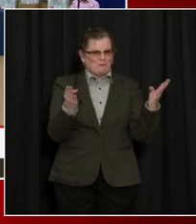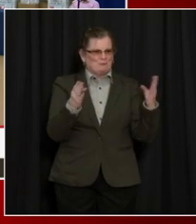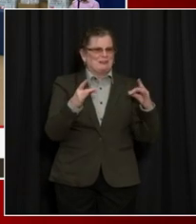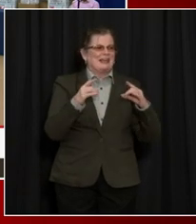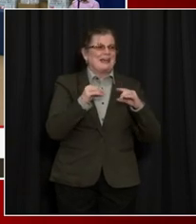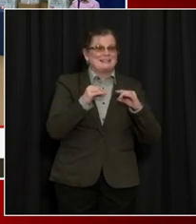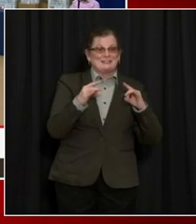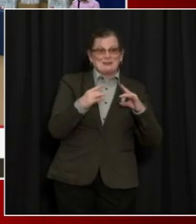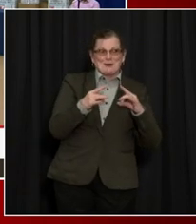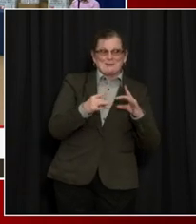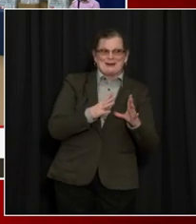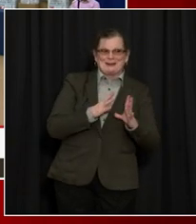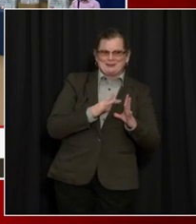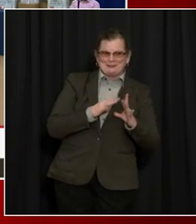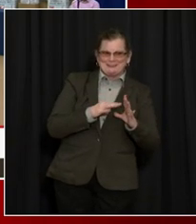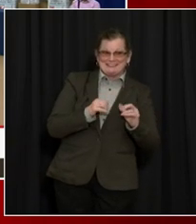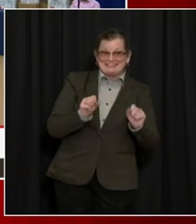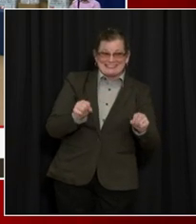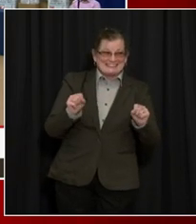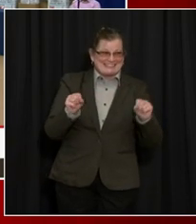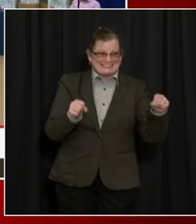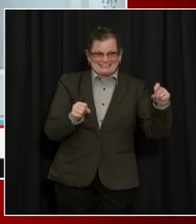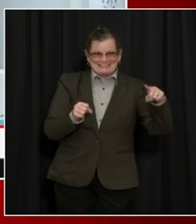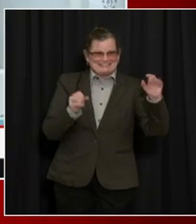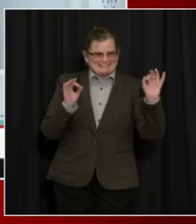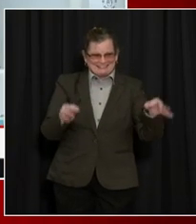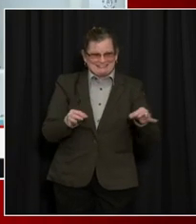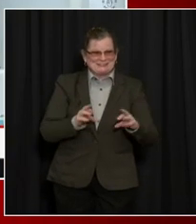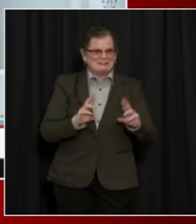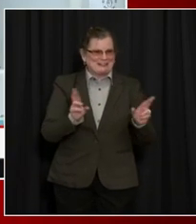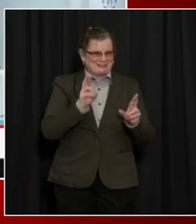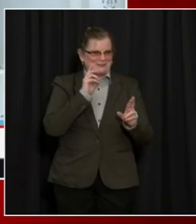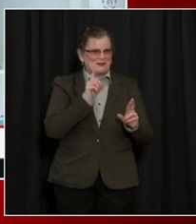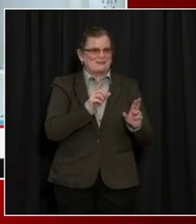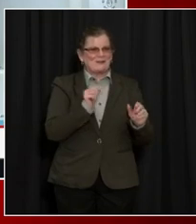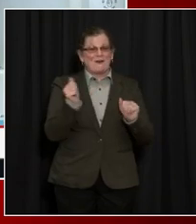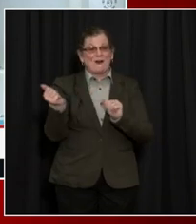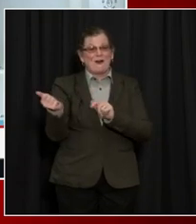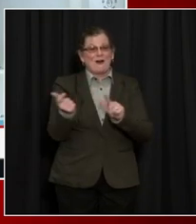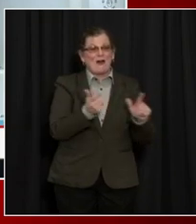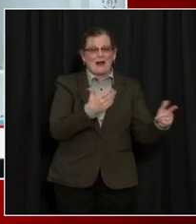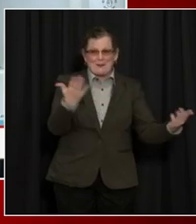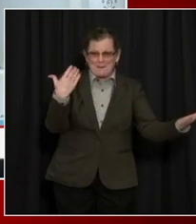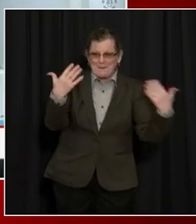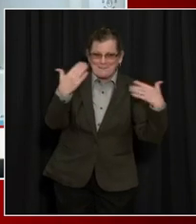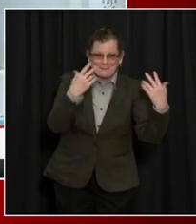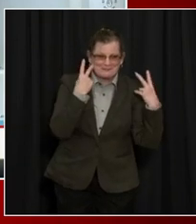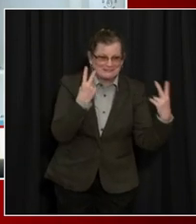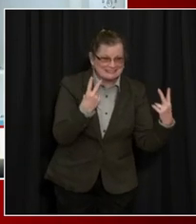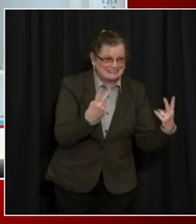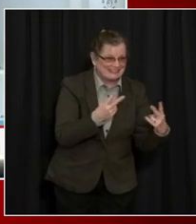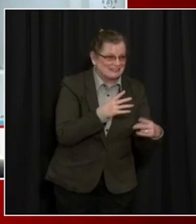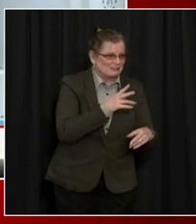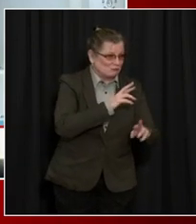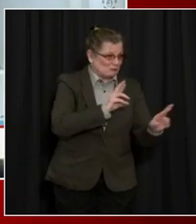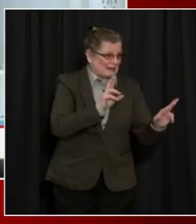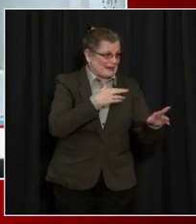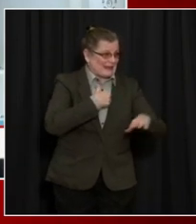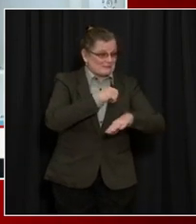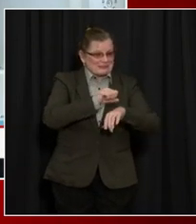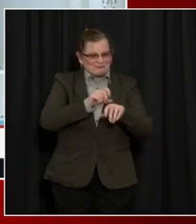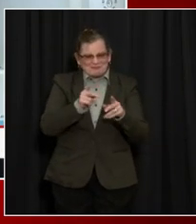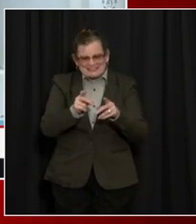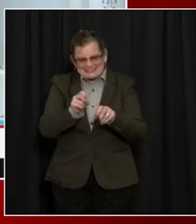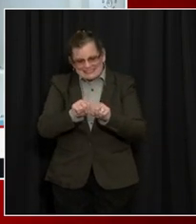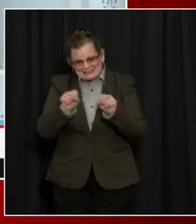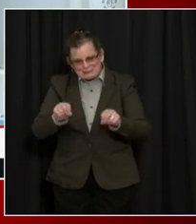Yes, Starbucks is opened, and I hope all of you come by. They've got a great system set up so that they understand how important the safety